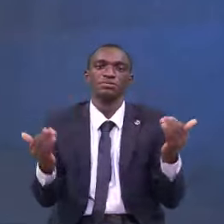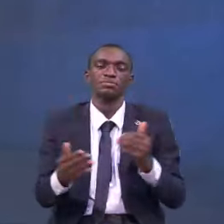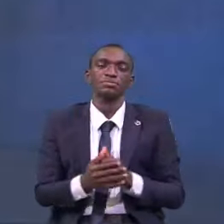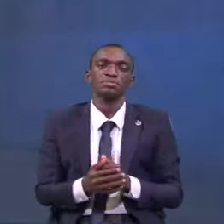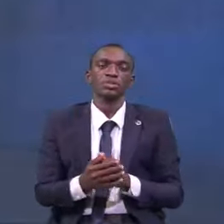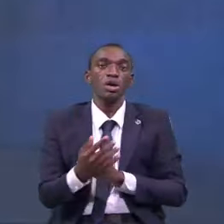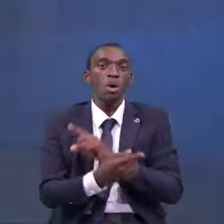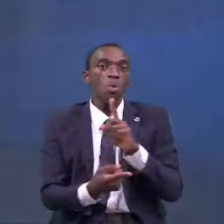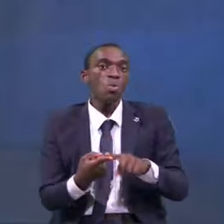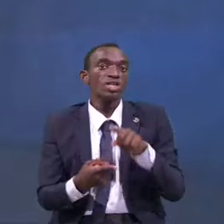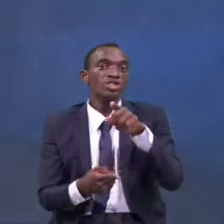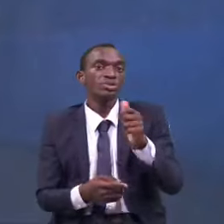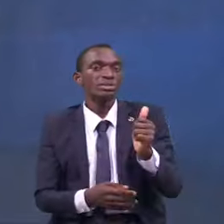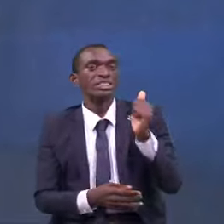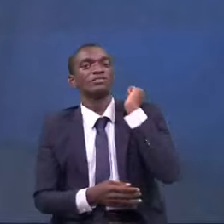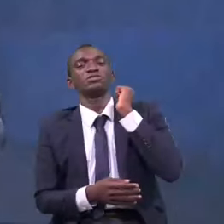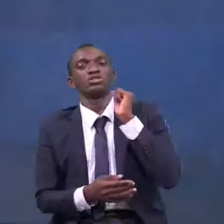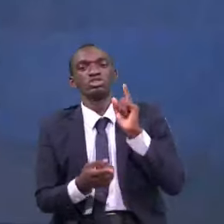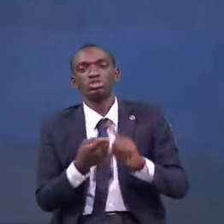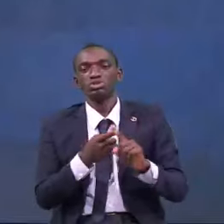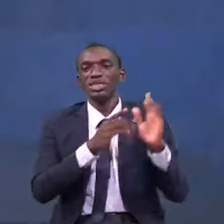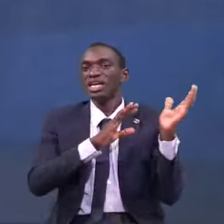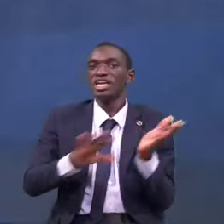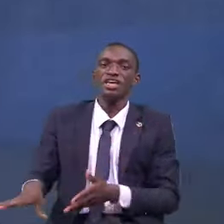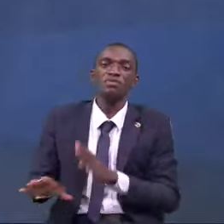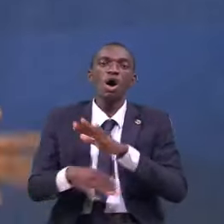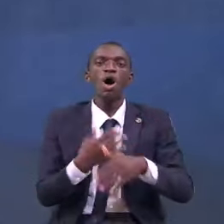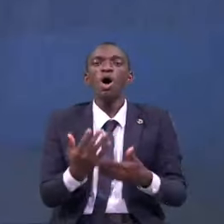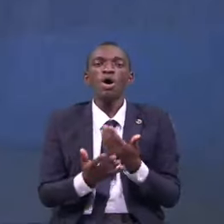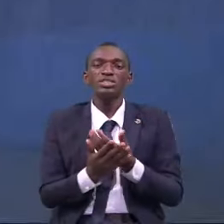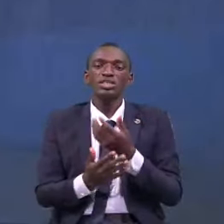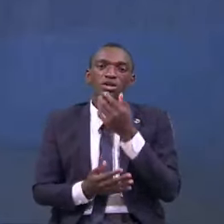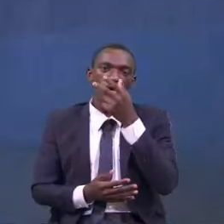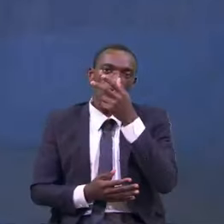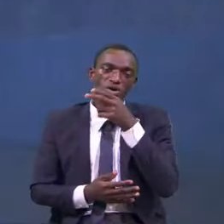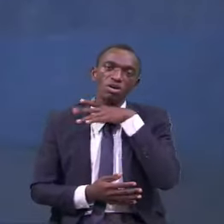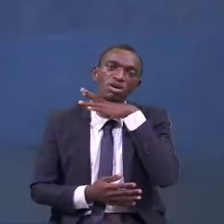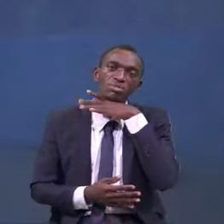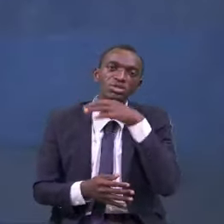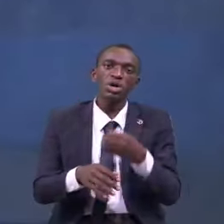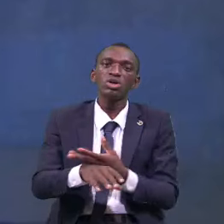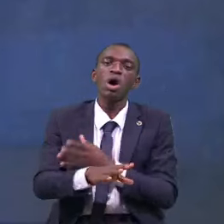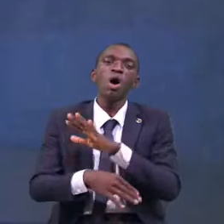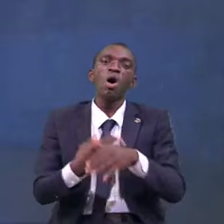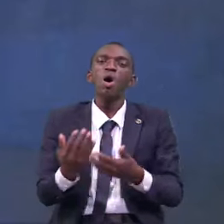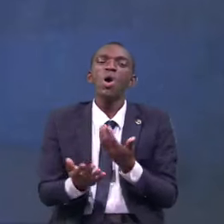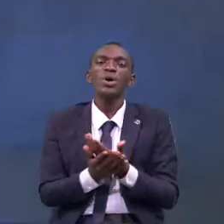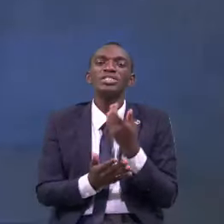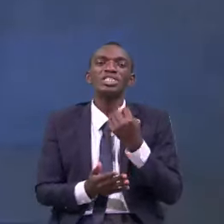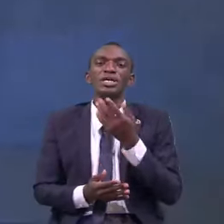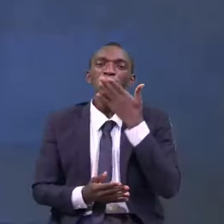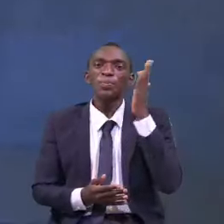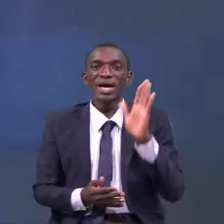When you refuse to leave all the corruption, all the evil, you're rebelling against